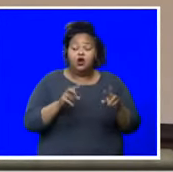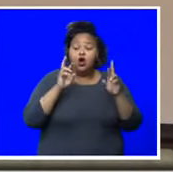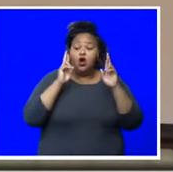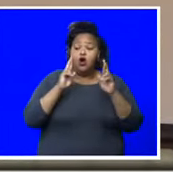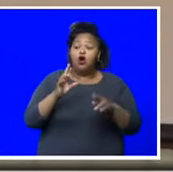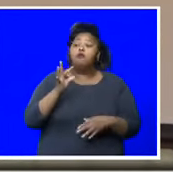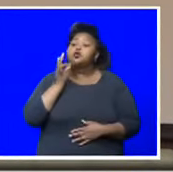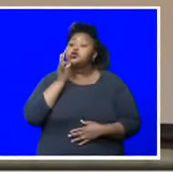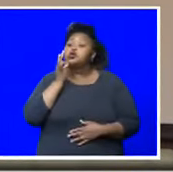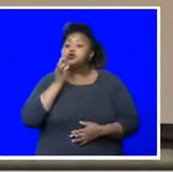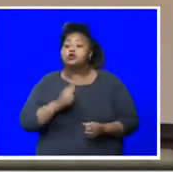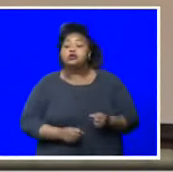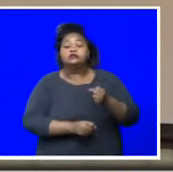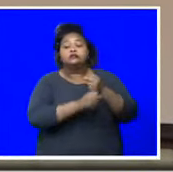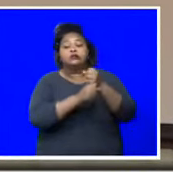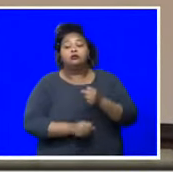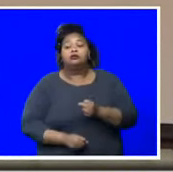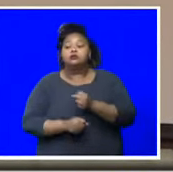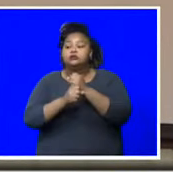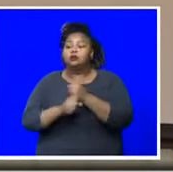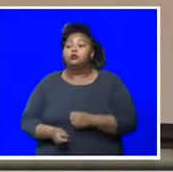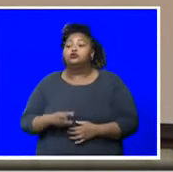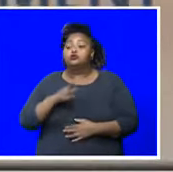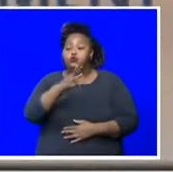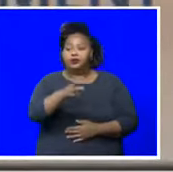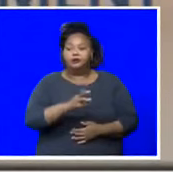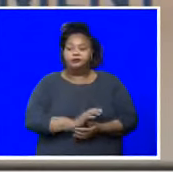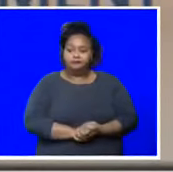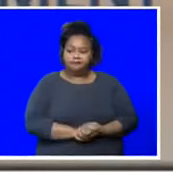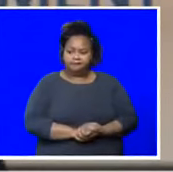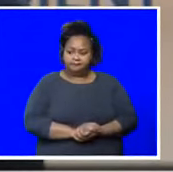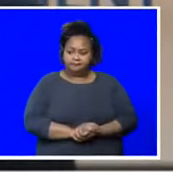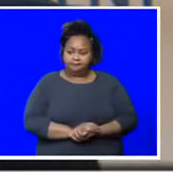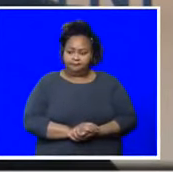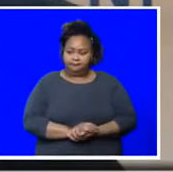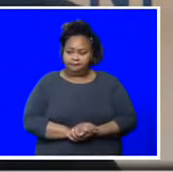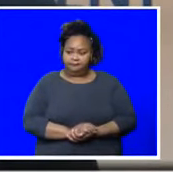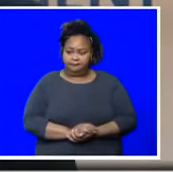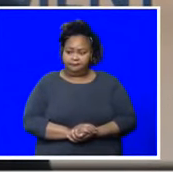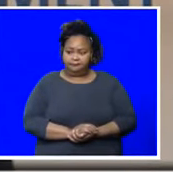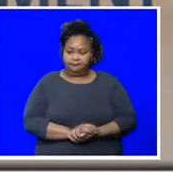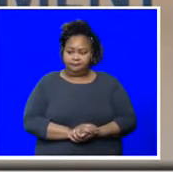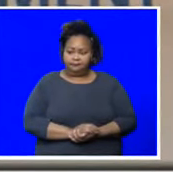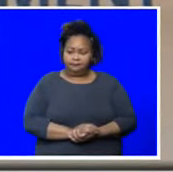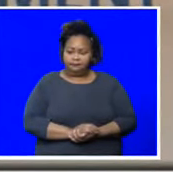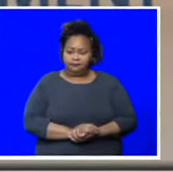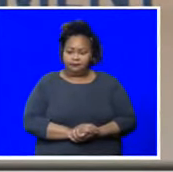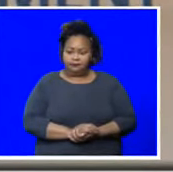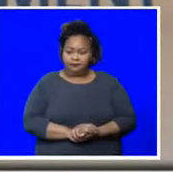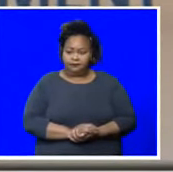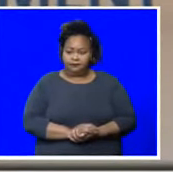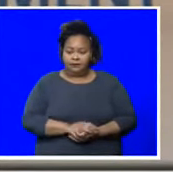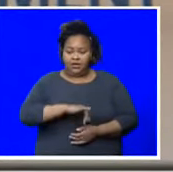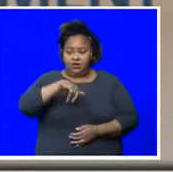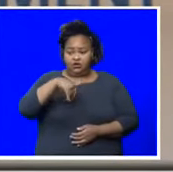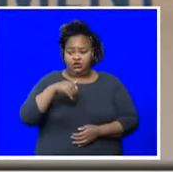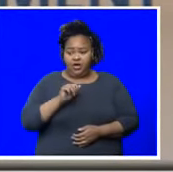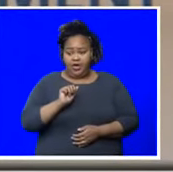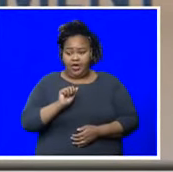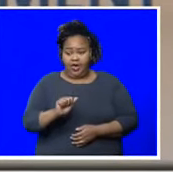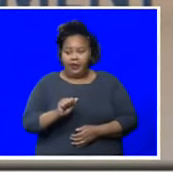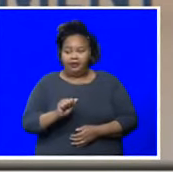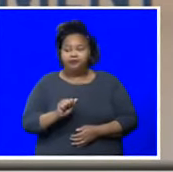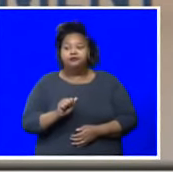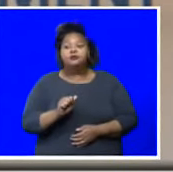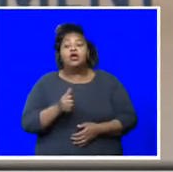exciting moments in youth entrepreneurship in the country. Lomelele sihlalo welibandla lelibuke kusebenta ka-JA